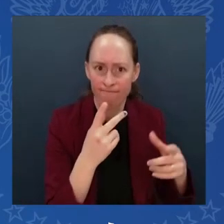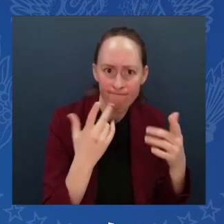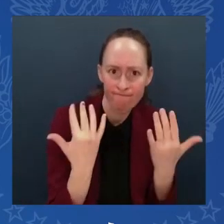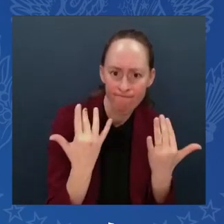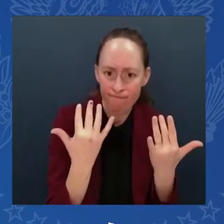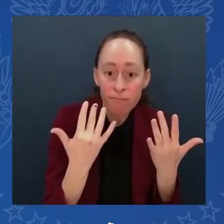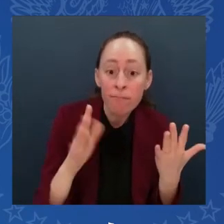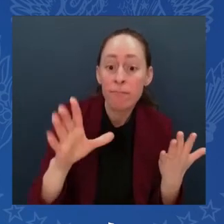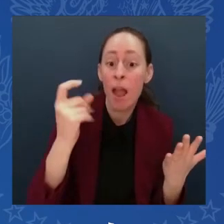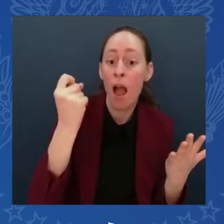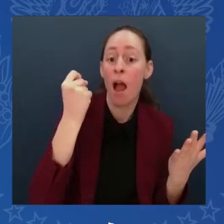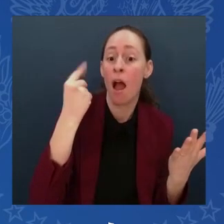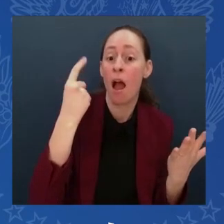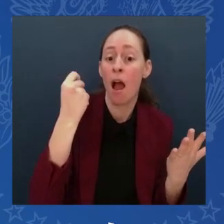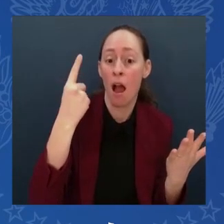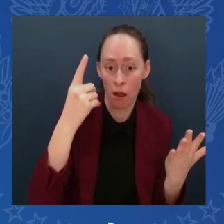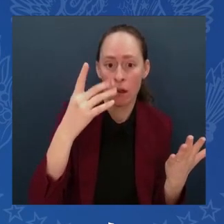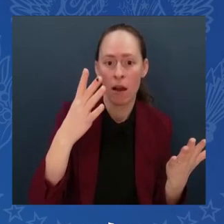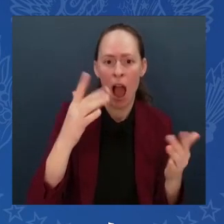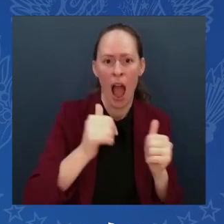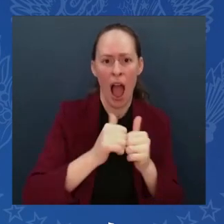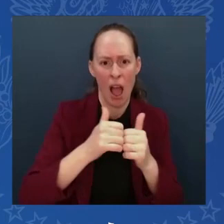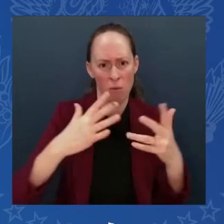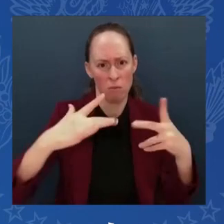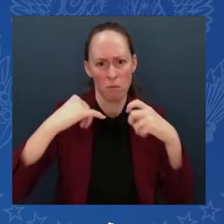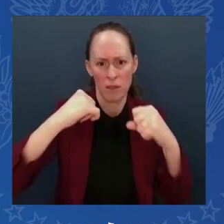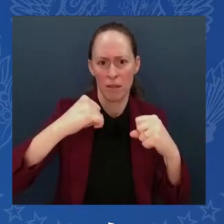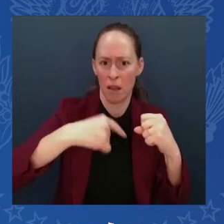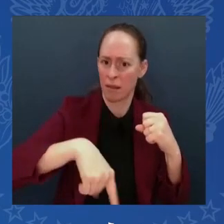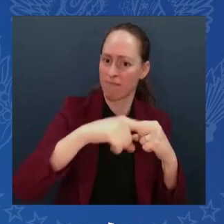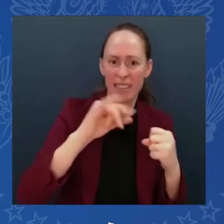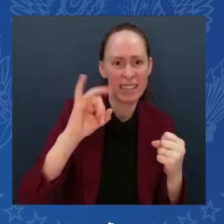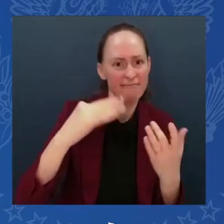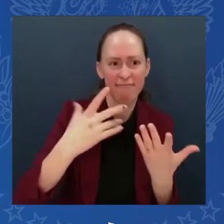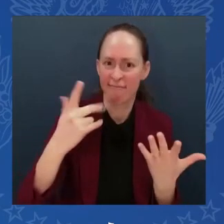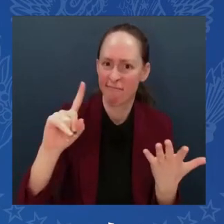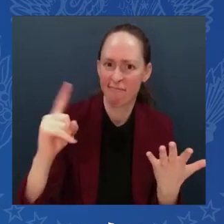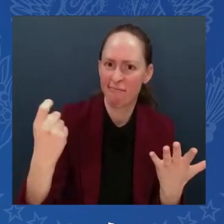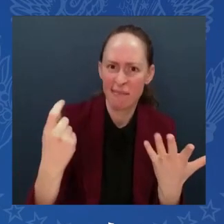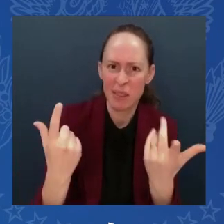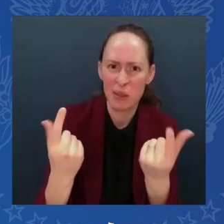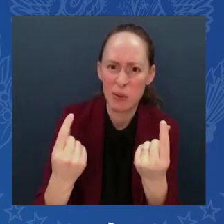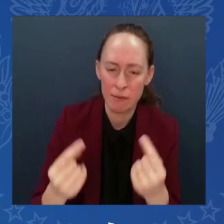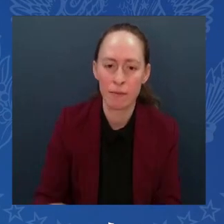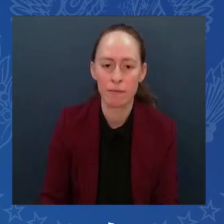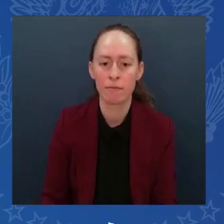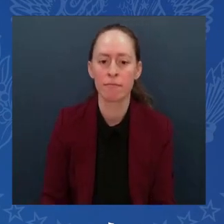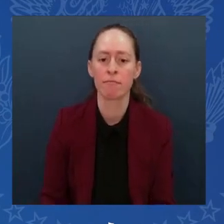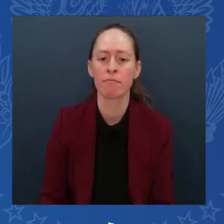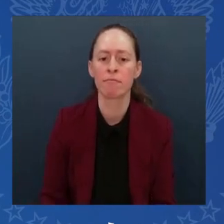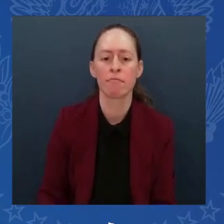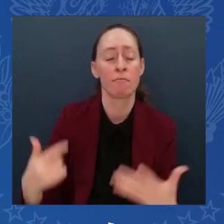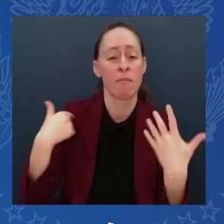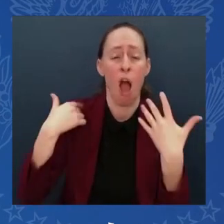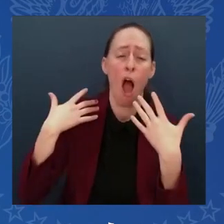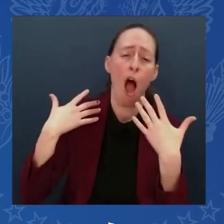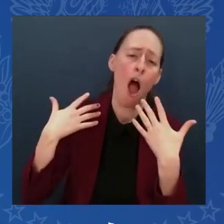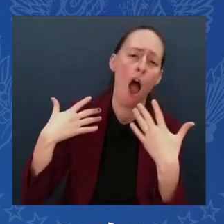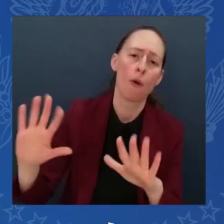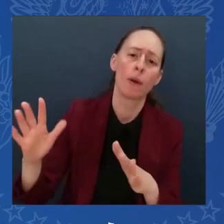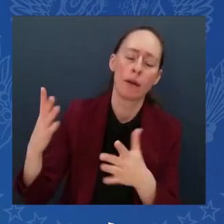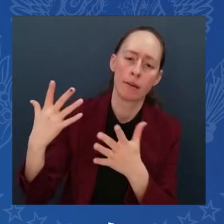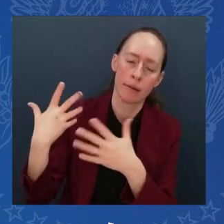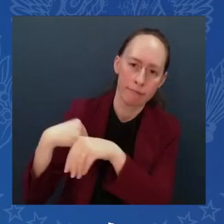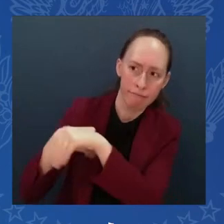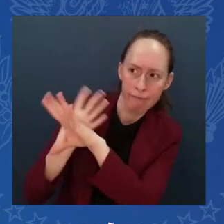Well, first of all, I've had extensive conversations with the Prime Minister of Israel over the last several days, almost